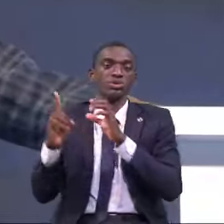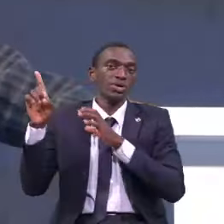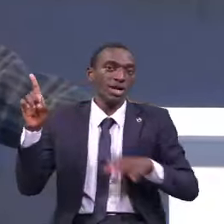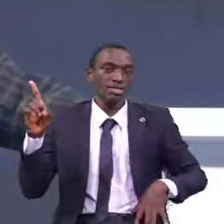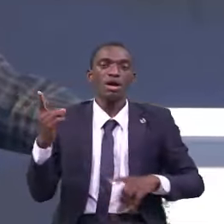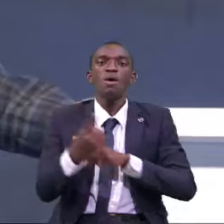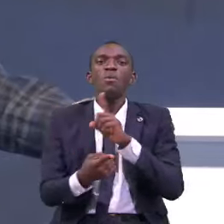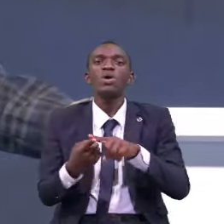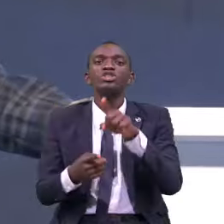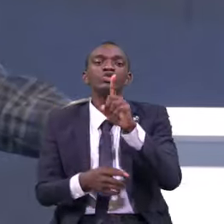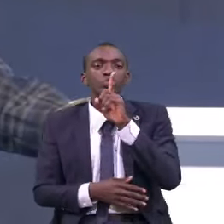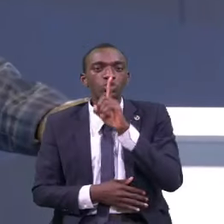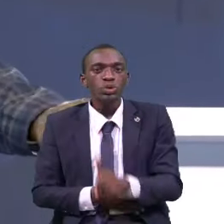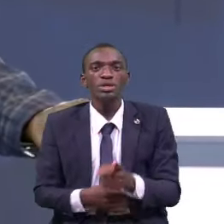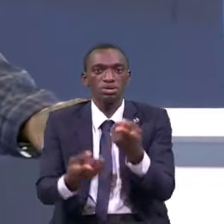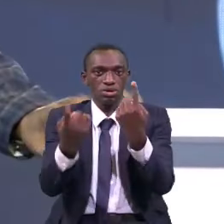to Christ.